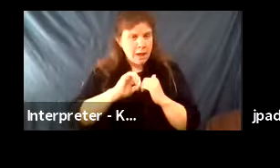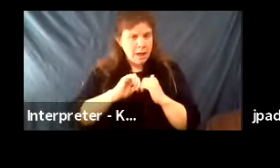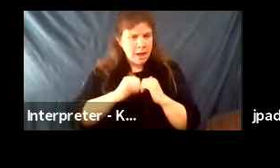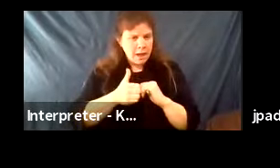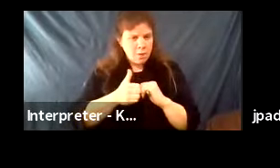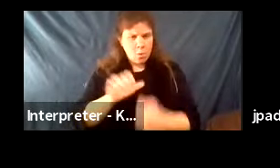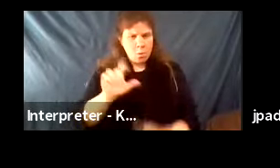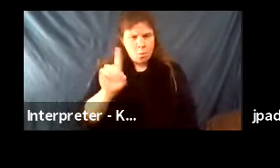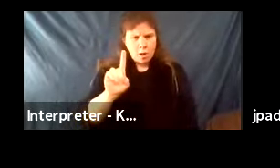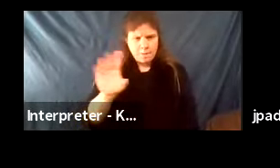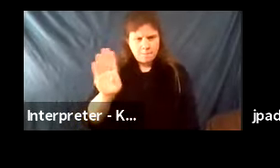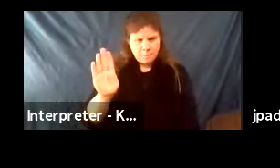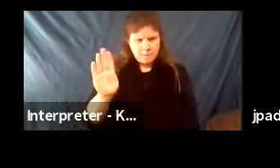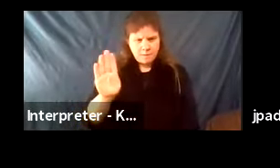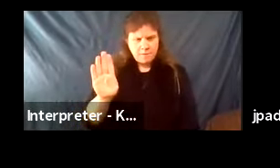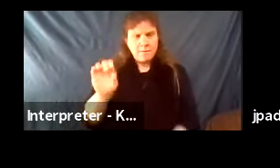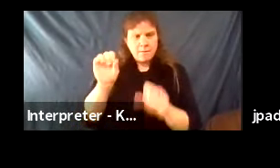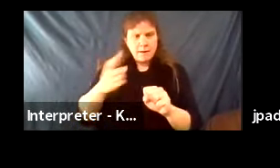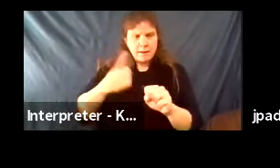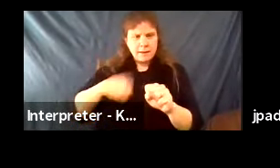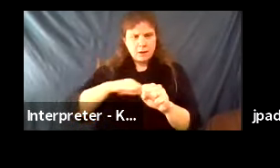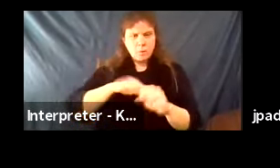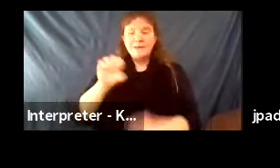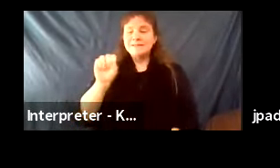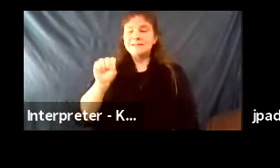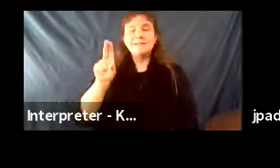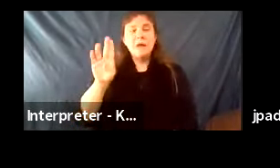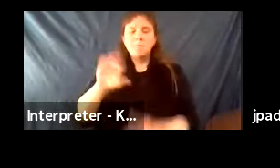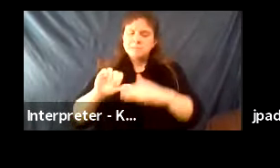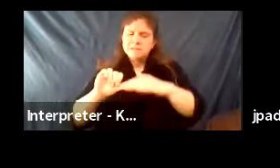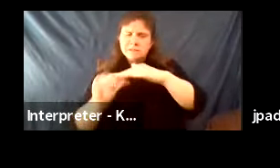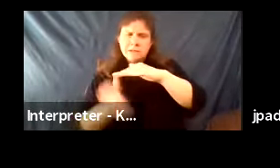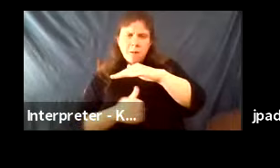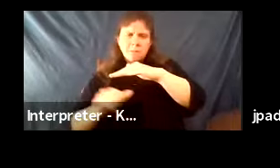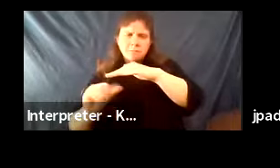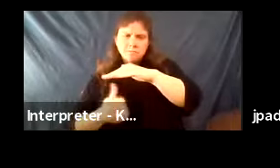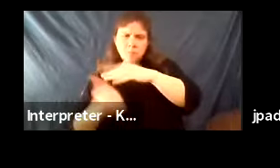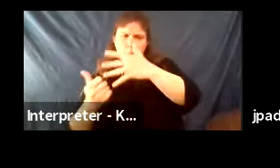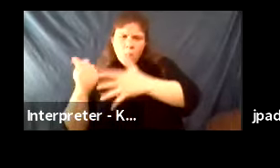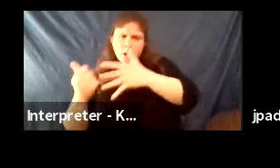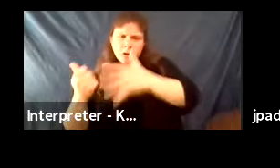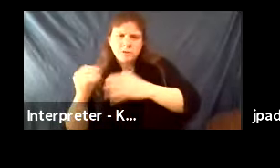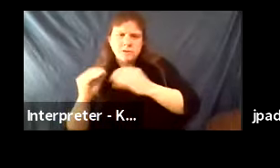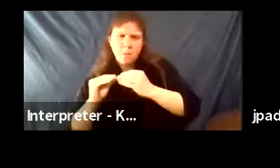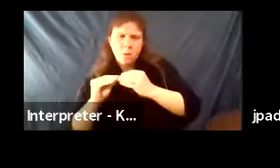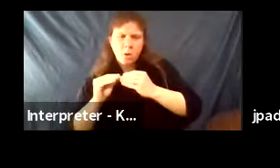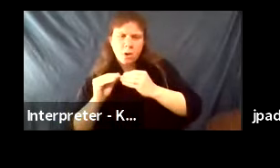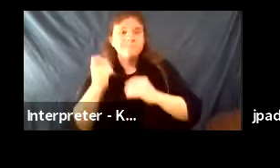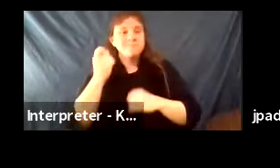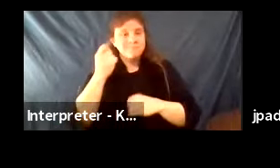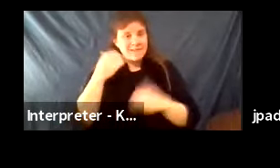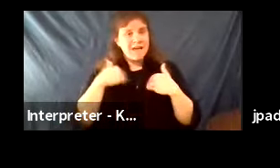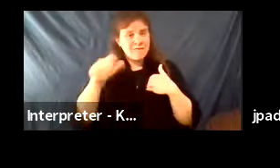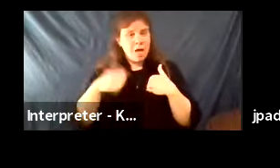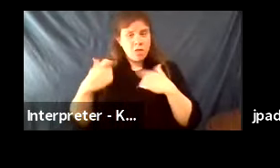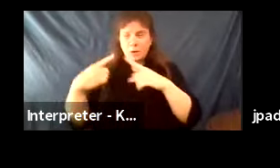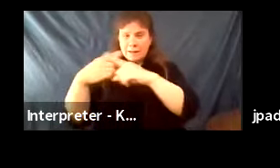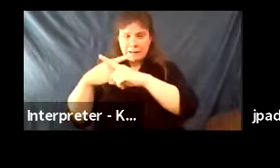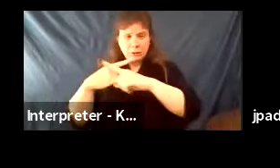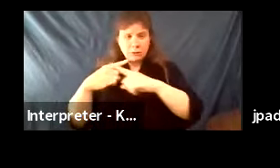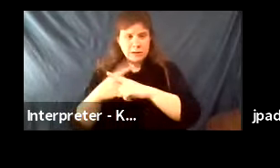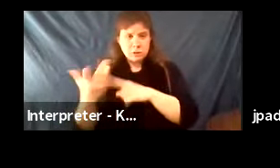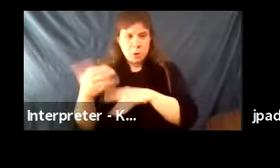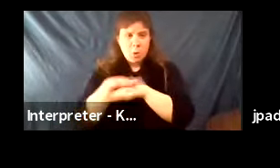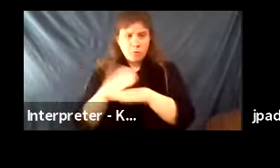1B? What are the specific intersections that we want to make sure counties are considering when they're allocating the